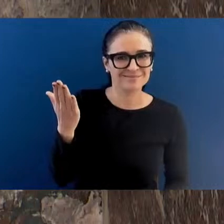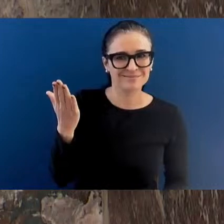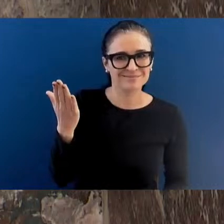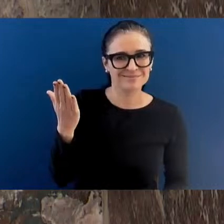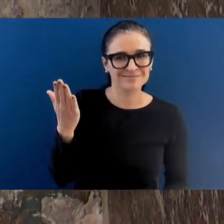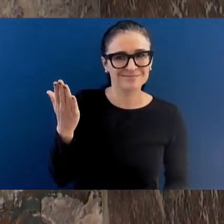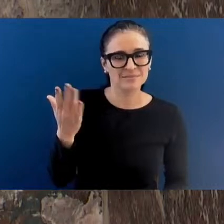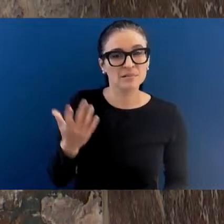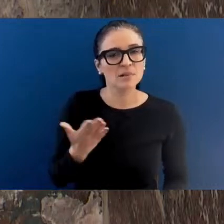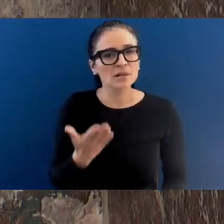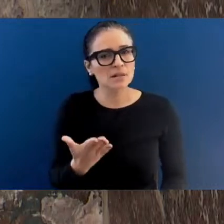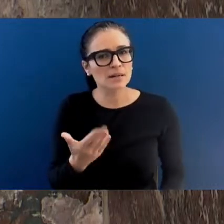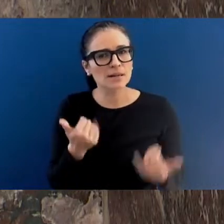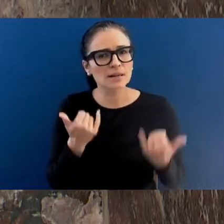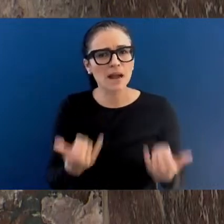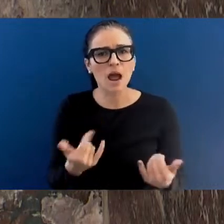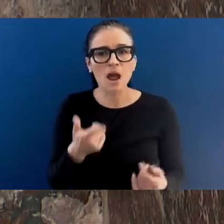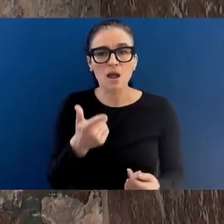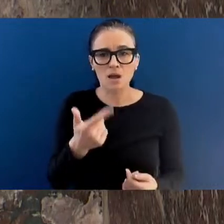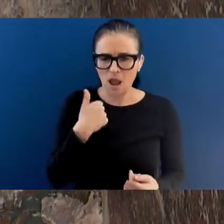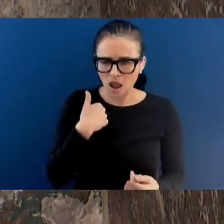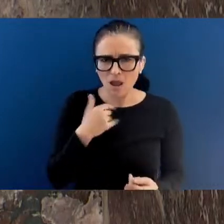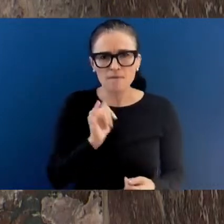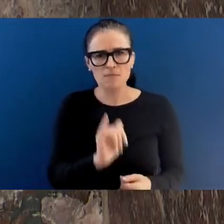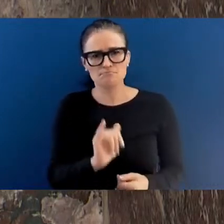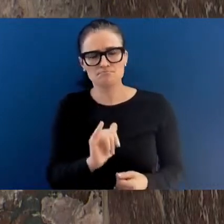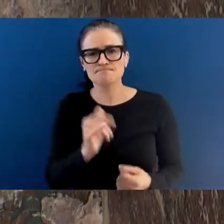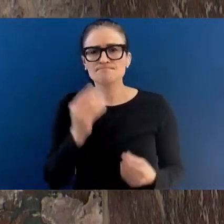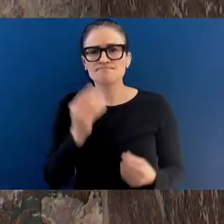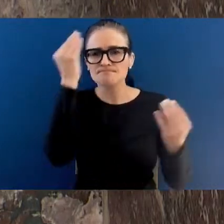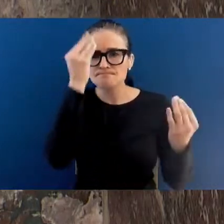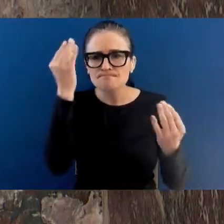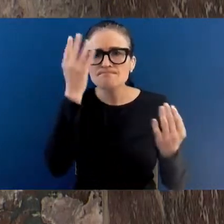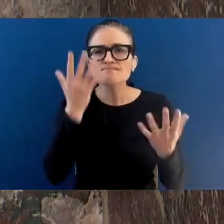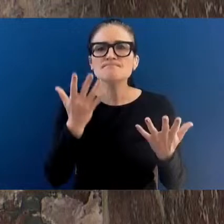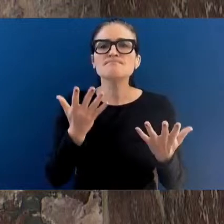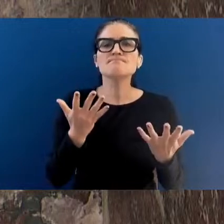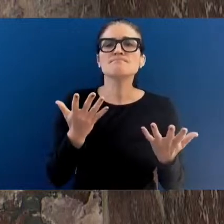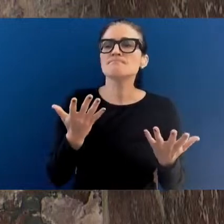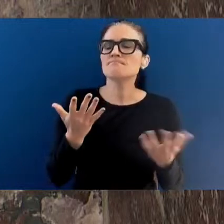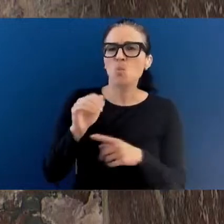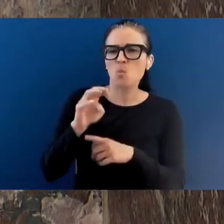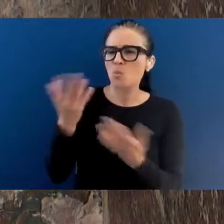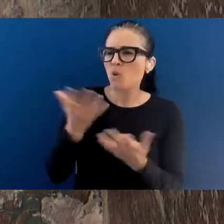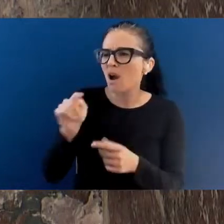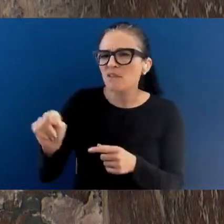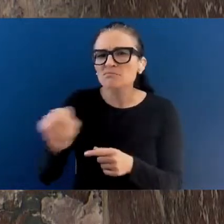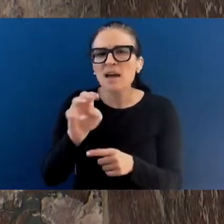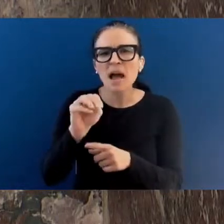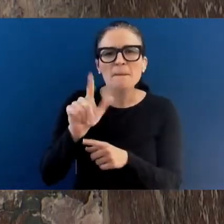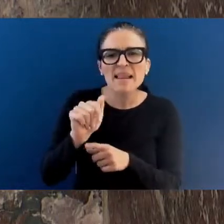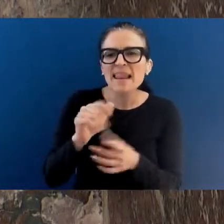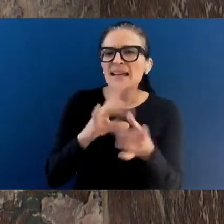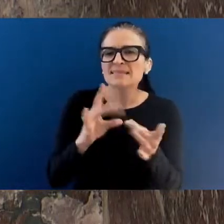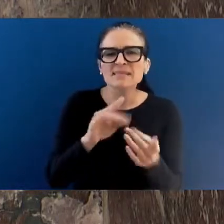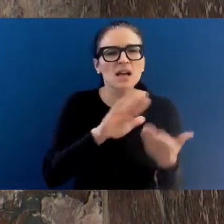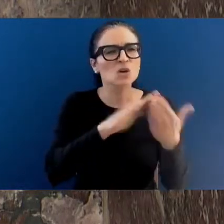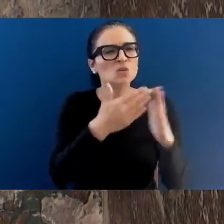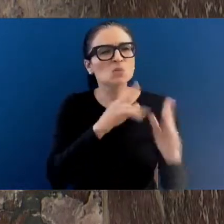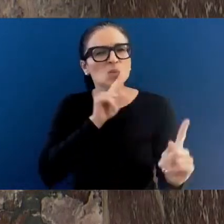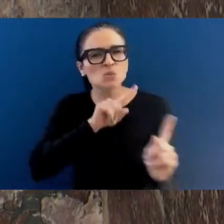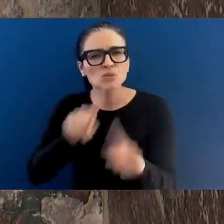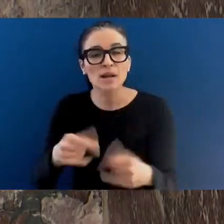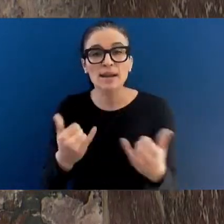the members' remarks and the community's reaction. I'll ask again, as I did yesterday, will the Premier